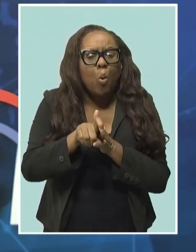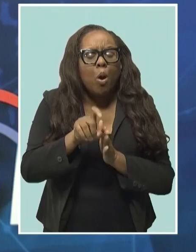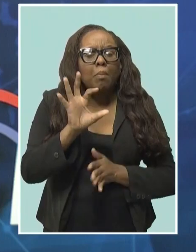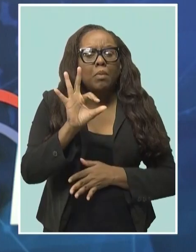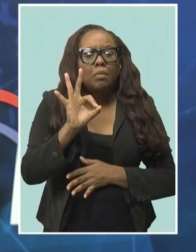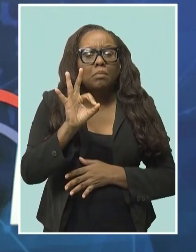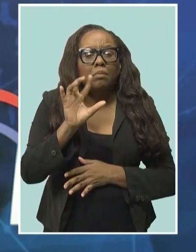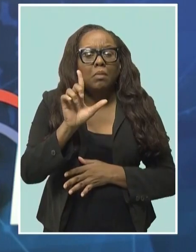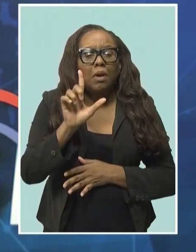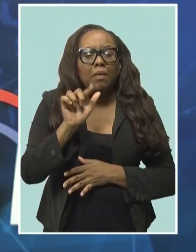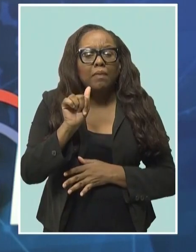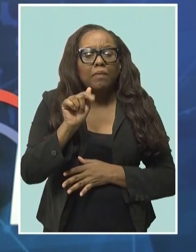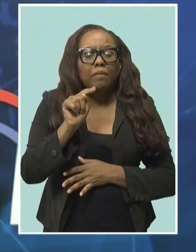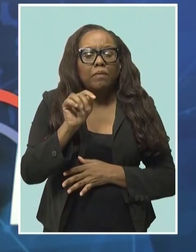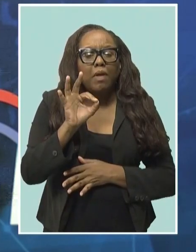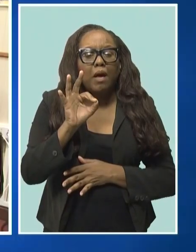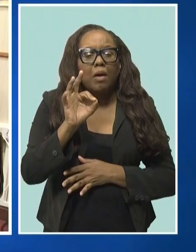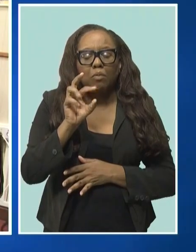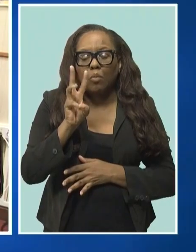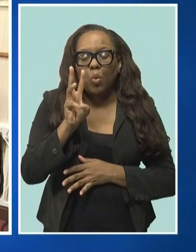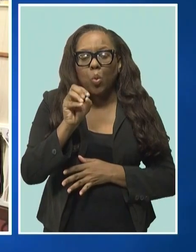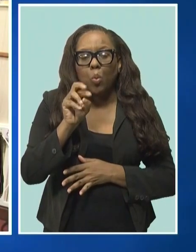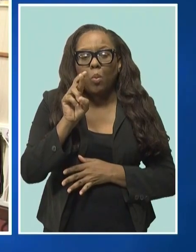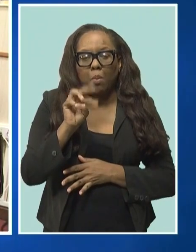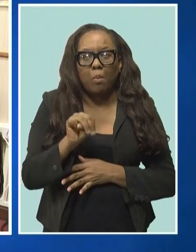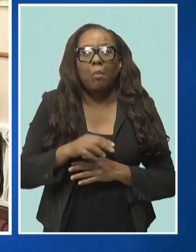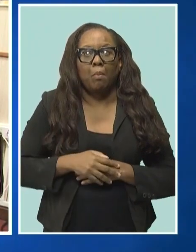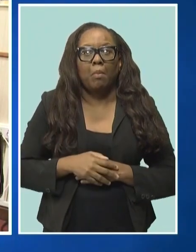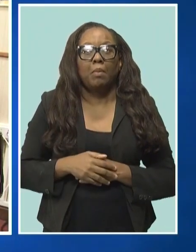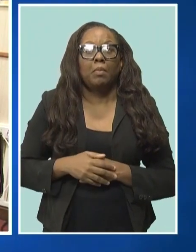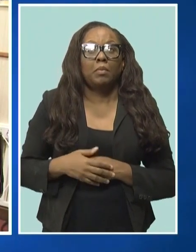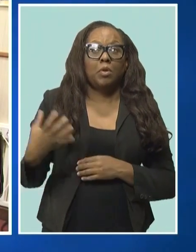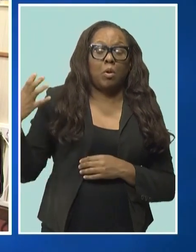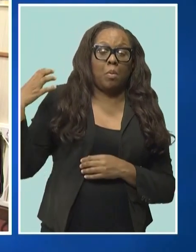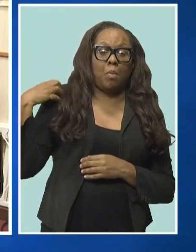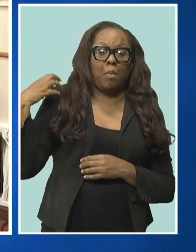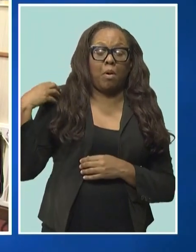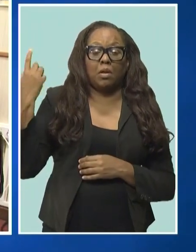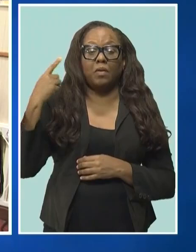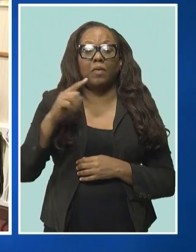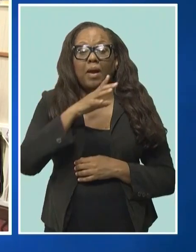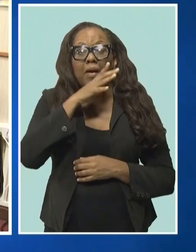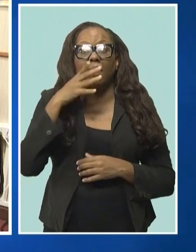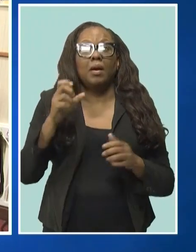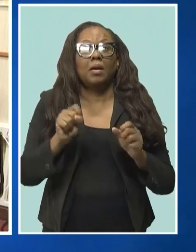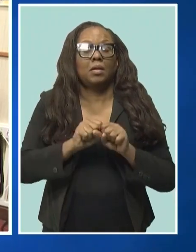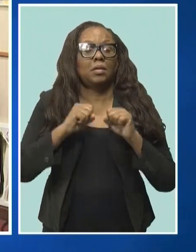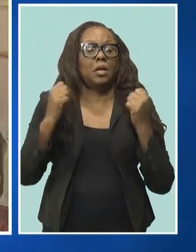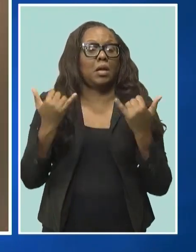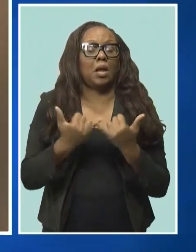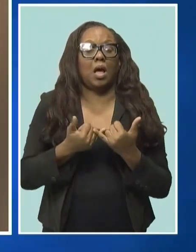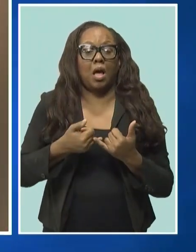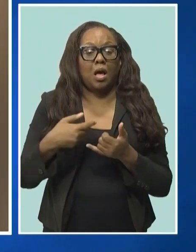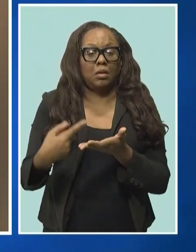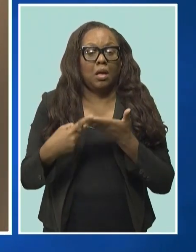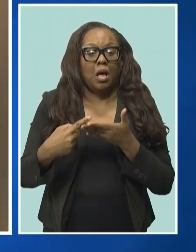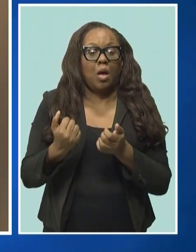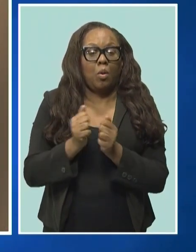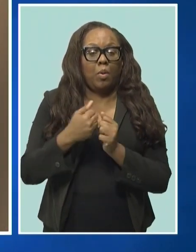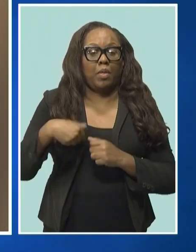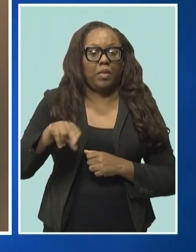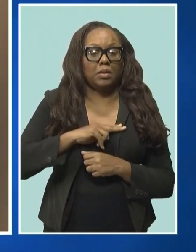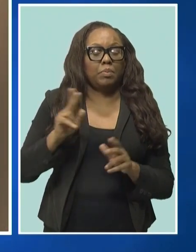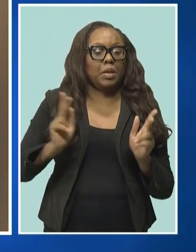Executive Officer of the Barbados Agricultural Society, James Paul, spoke exclusively to CBC News about the recent sightings of